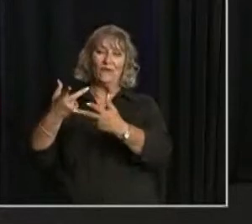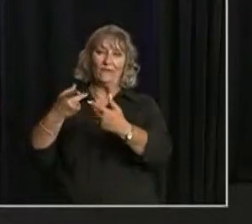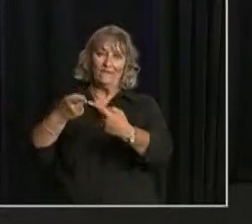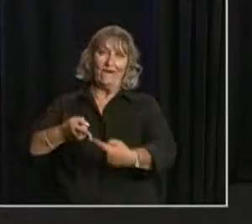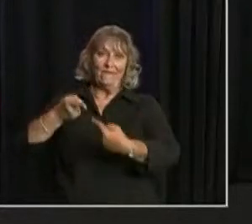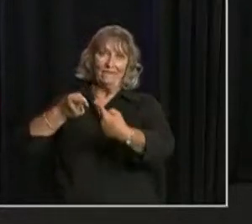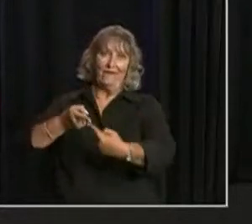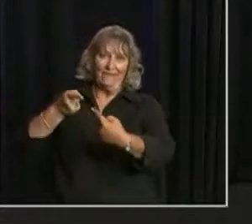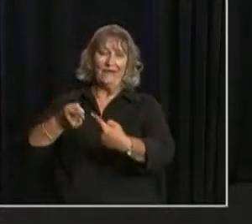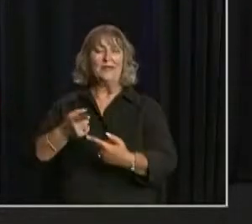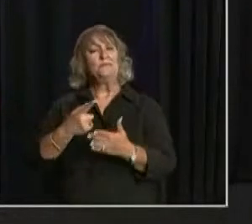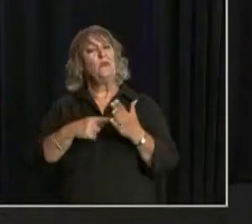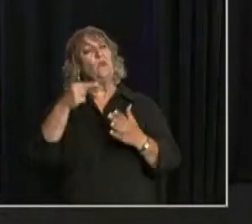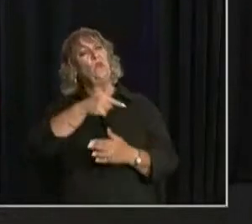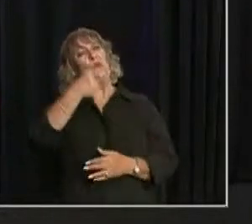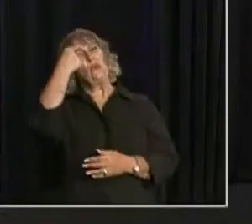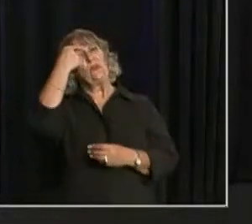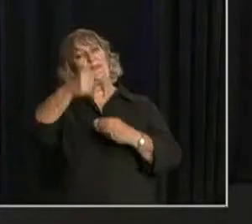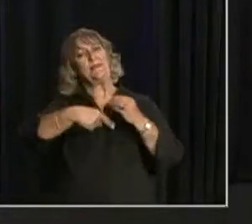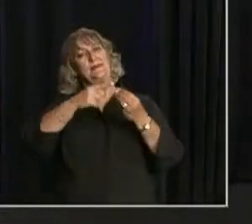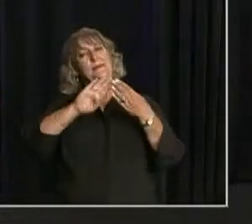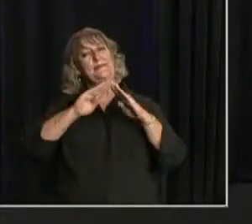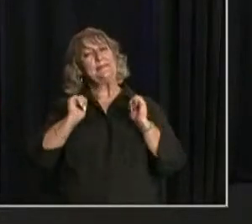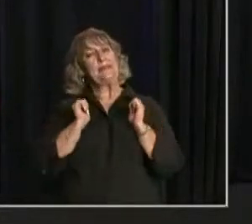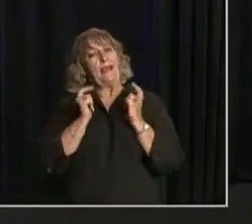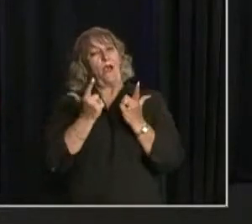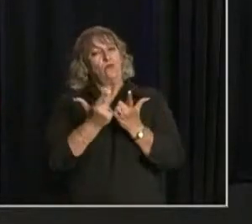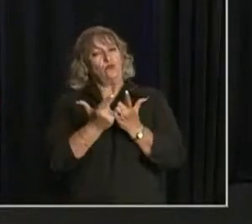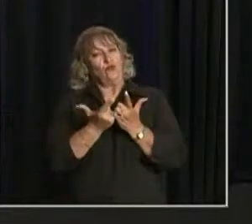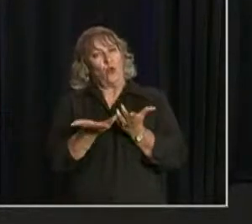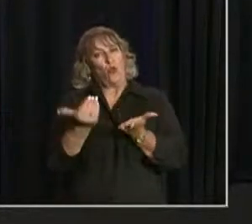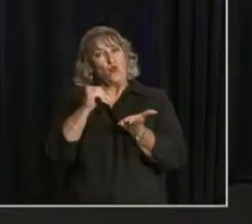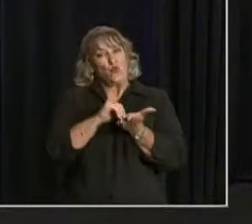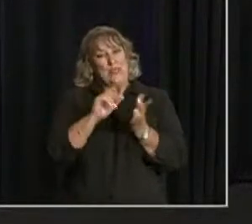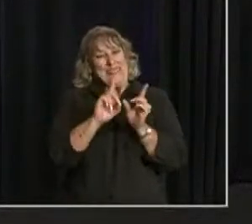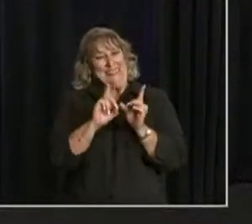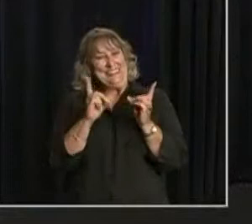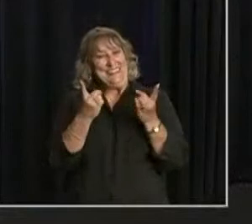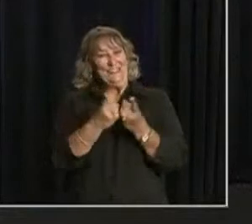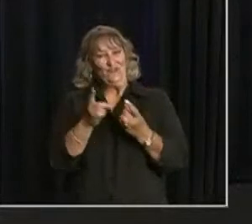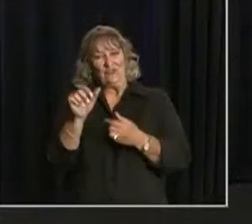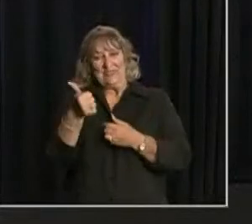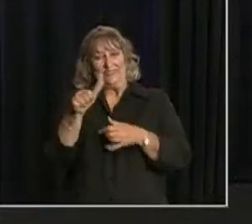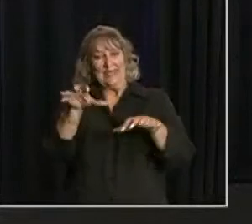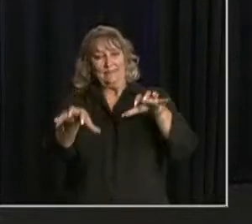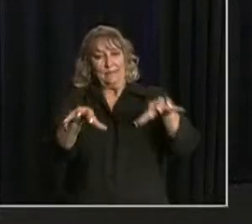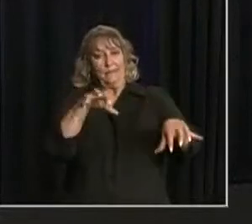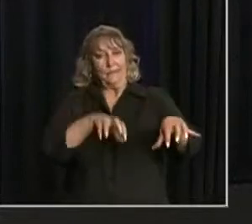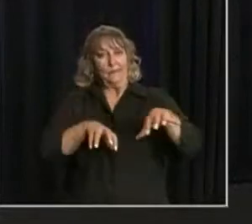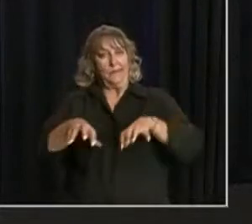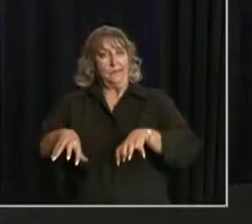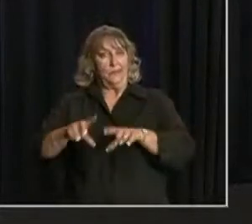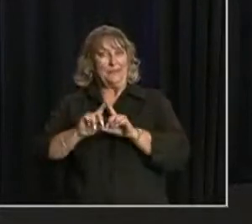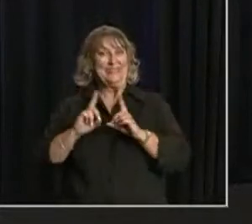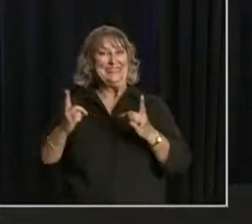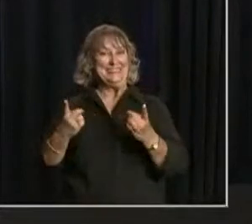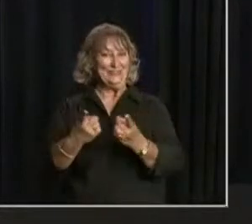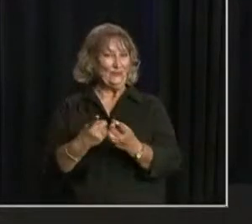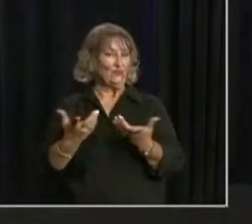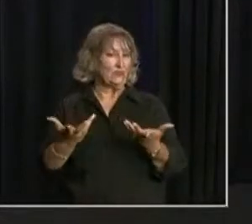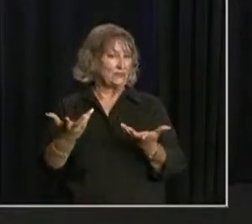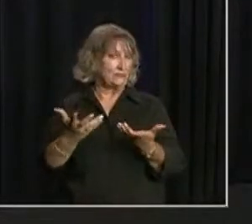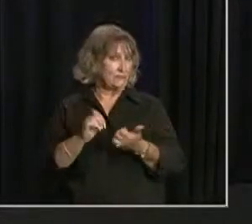thoughts going into the City Council's redistricting of its 10 districts? Well, a few